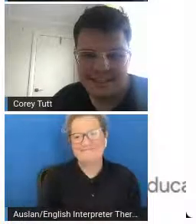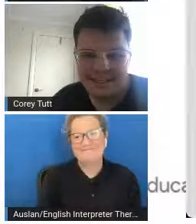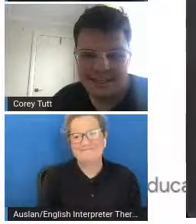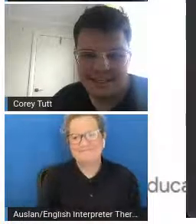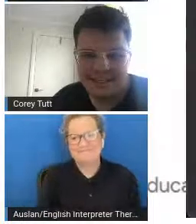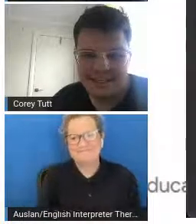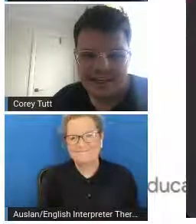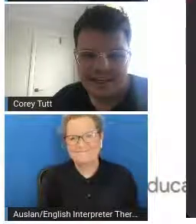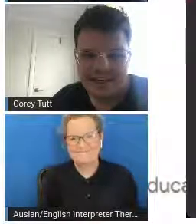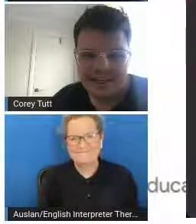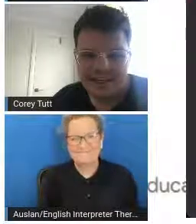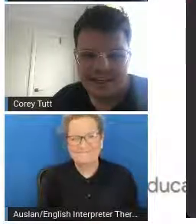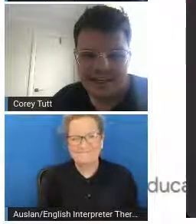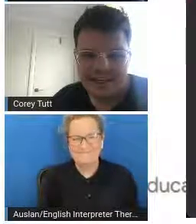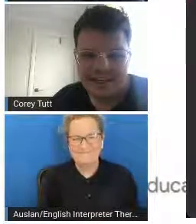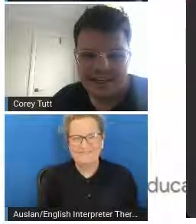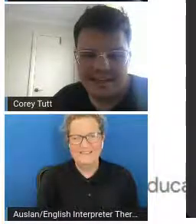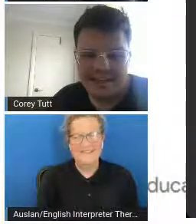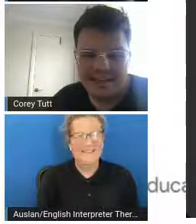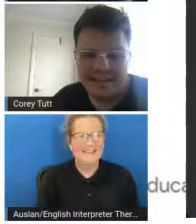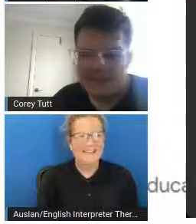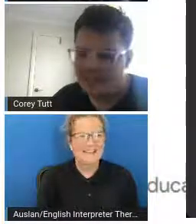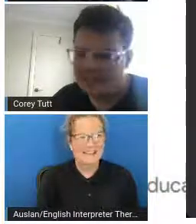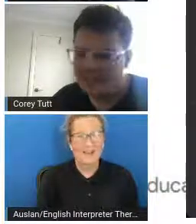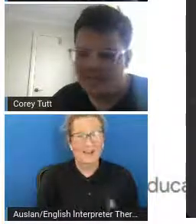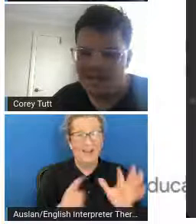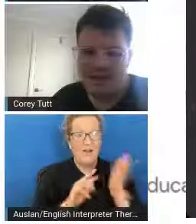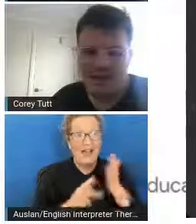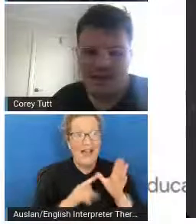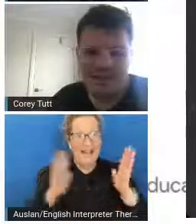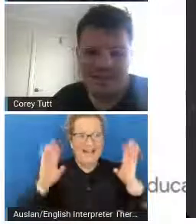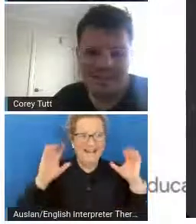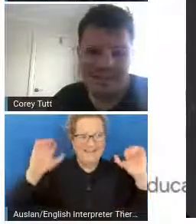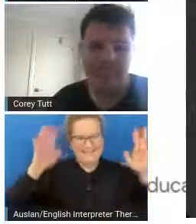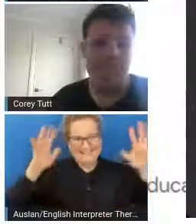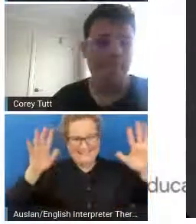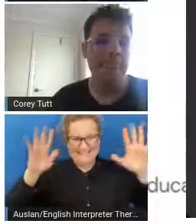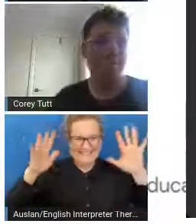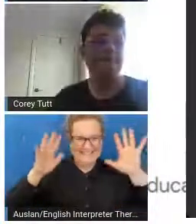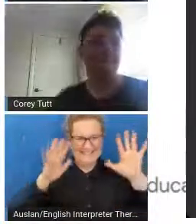Ryan does not mean good luck. He's like, oh, Anna. All right, Anna is here.